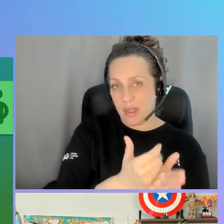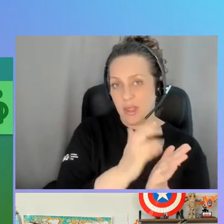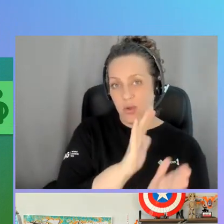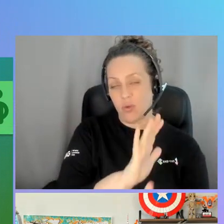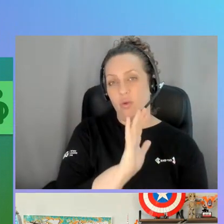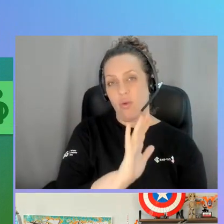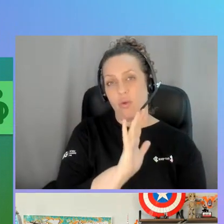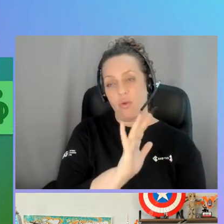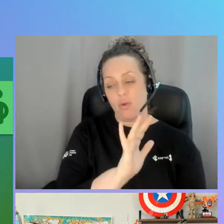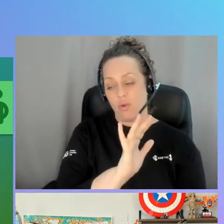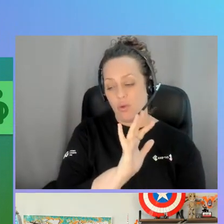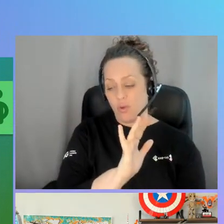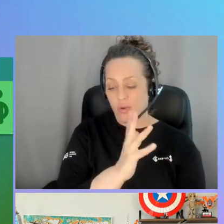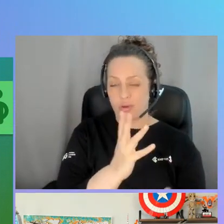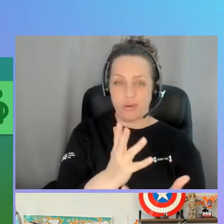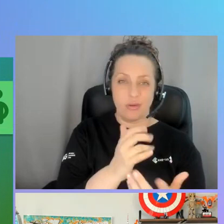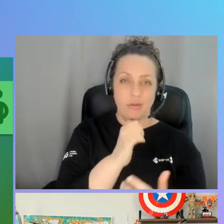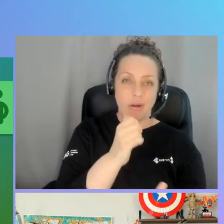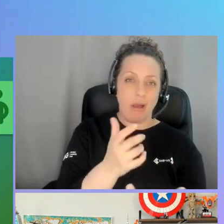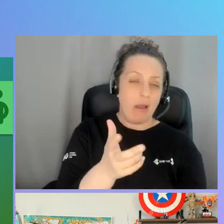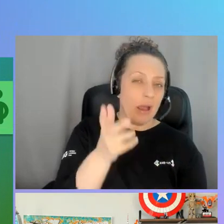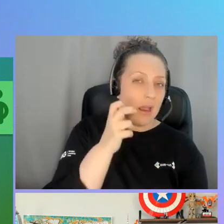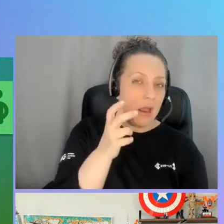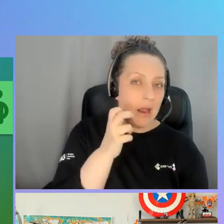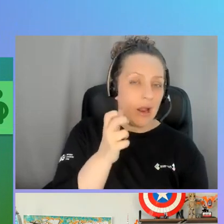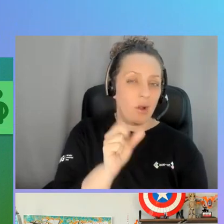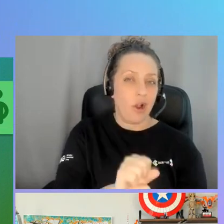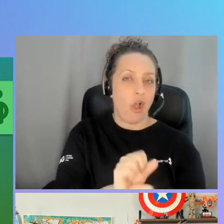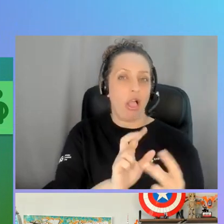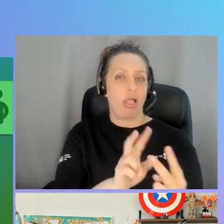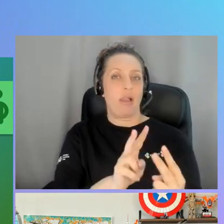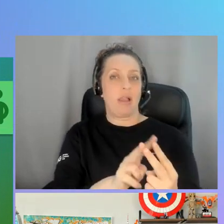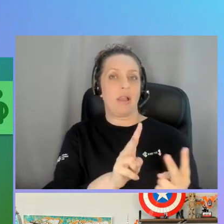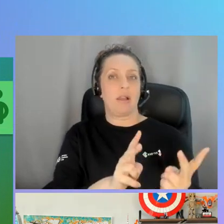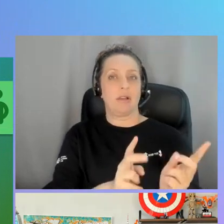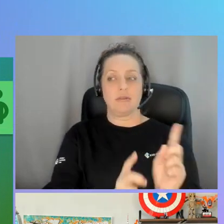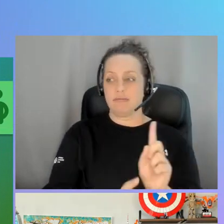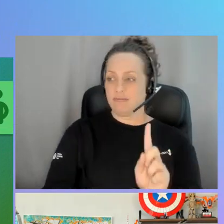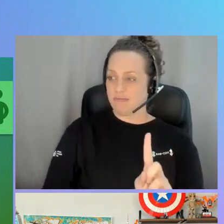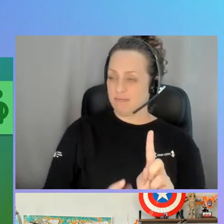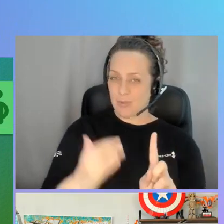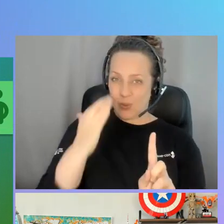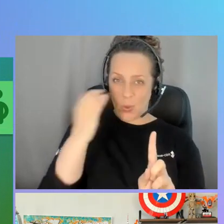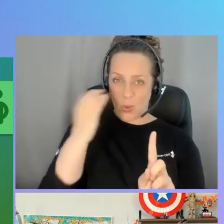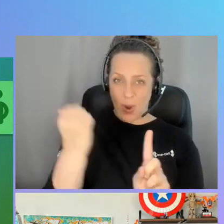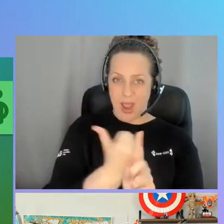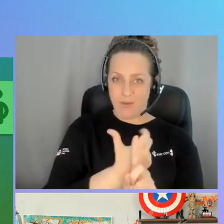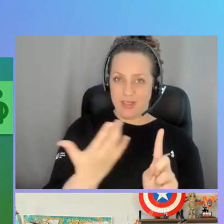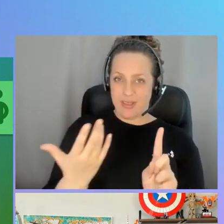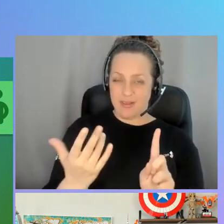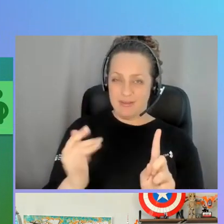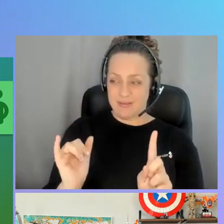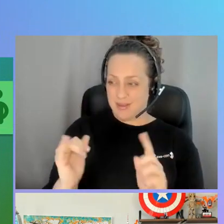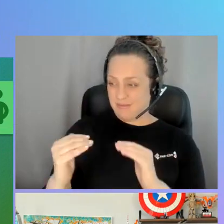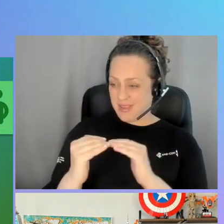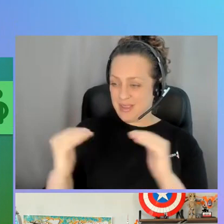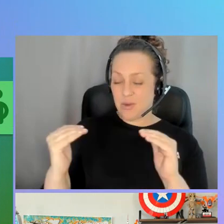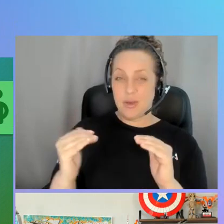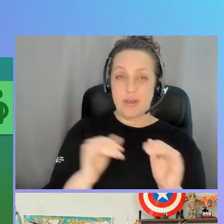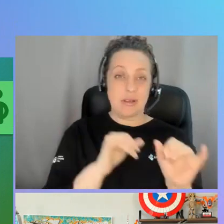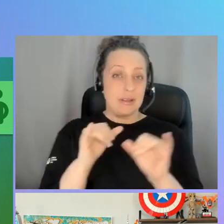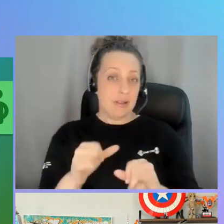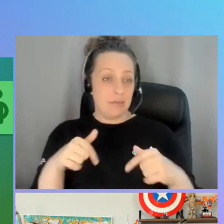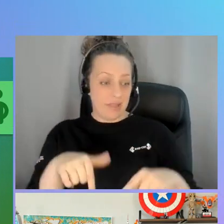your non-hearing colleagues bring their best self to that meeting. But also, just like here in